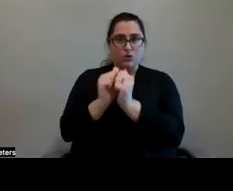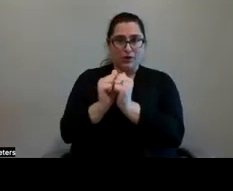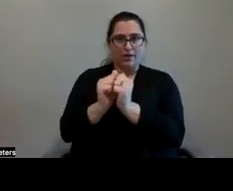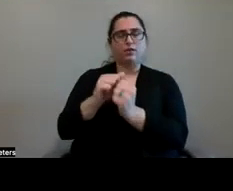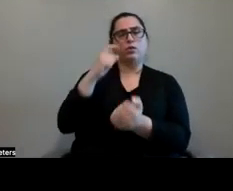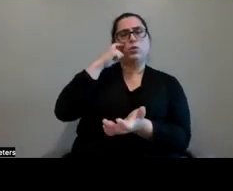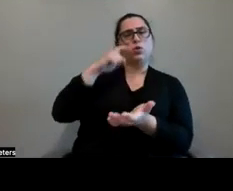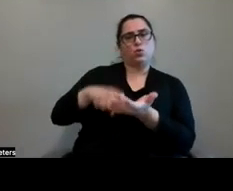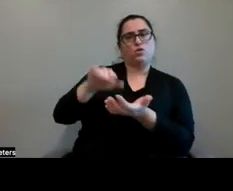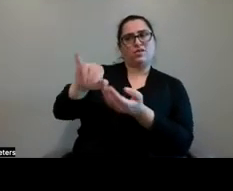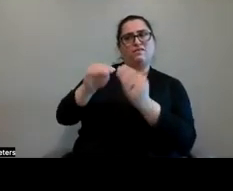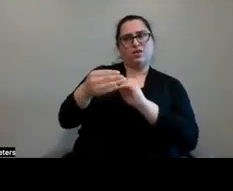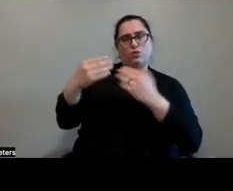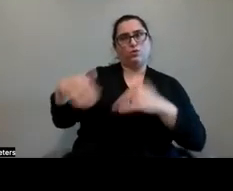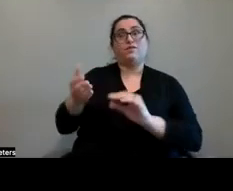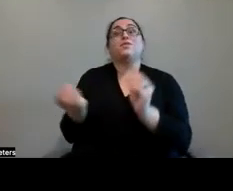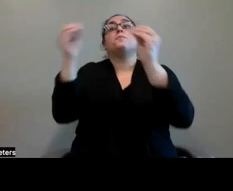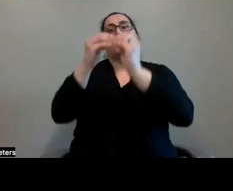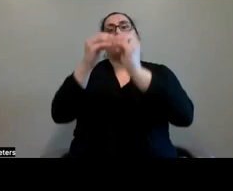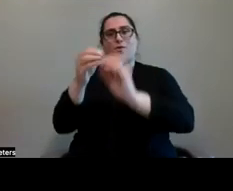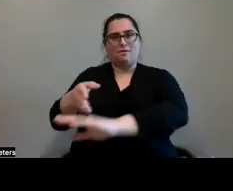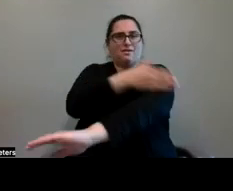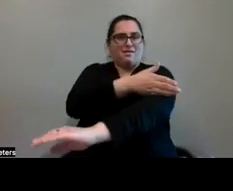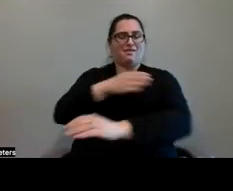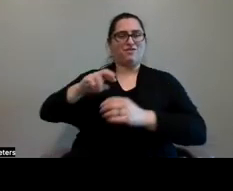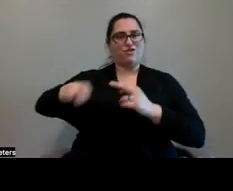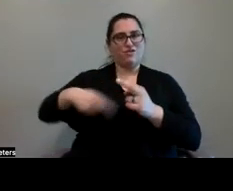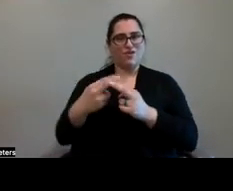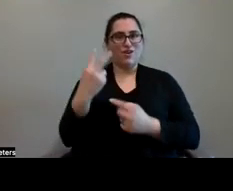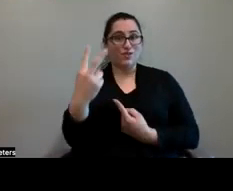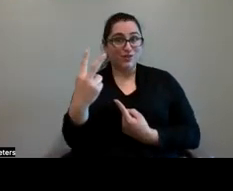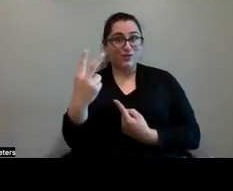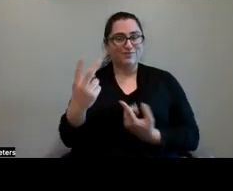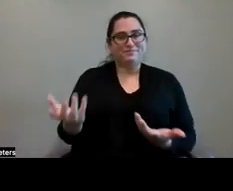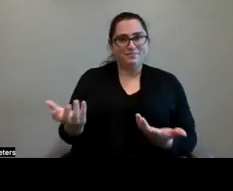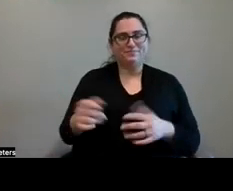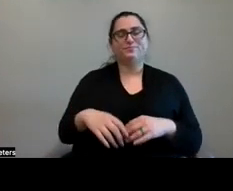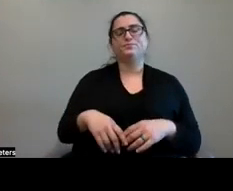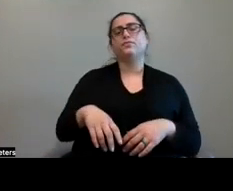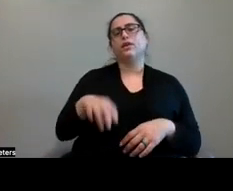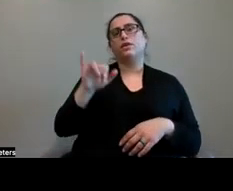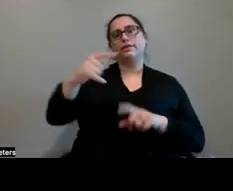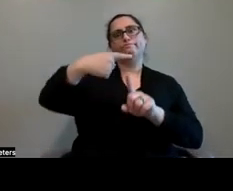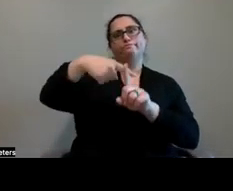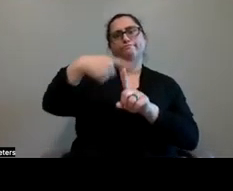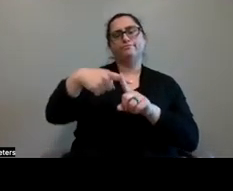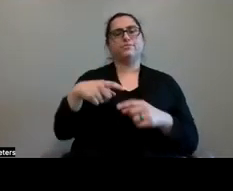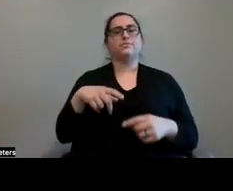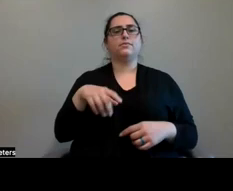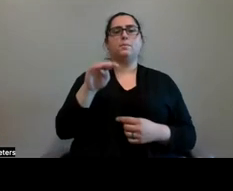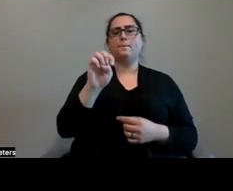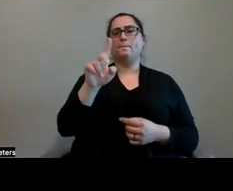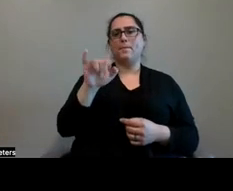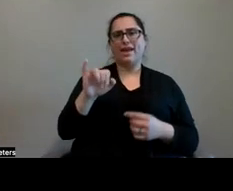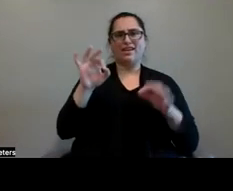improved affinity in round 2. And excitingly, the METI does well